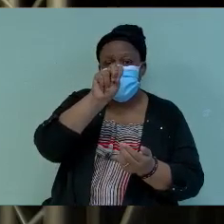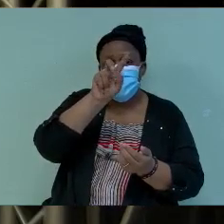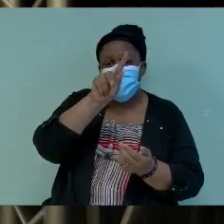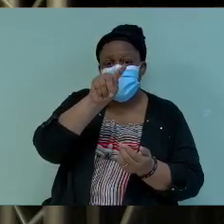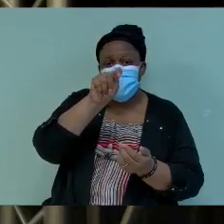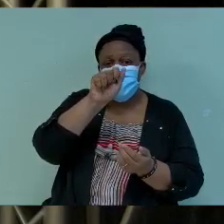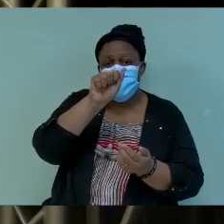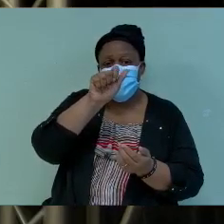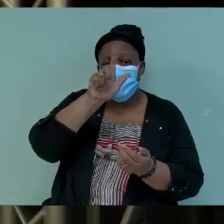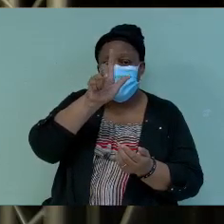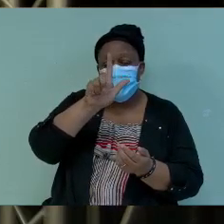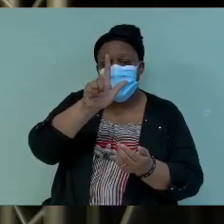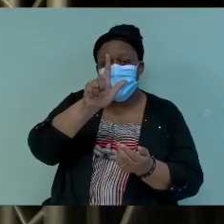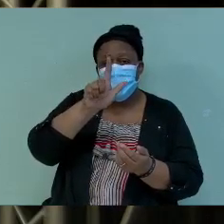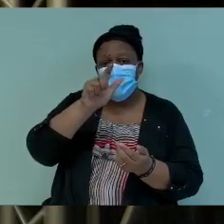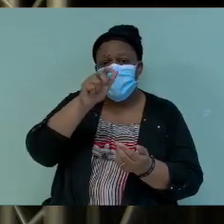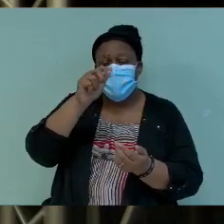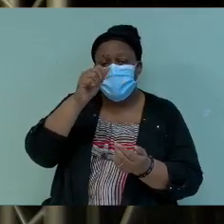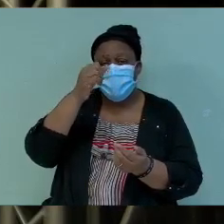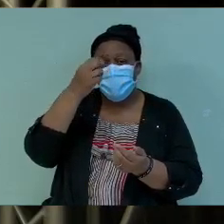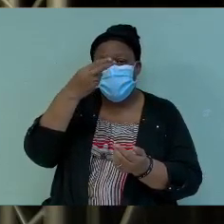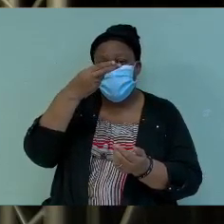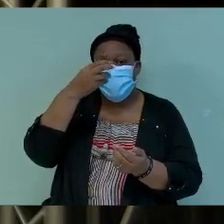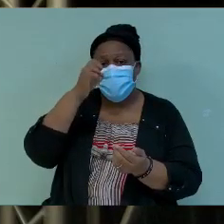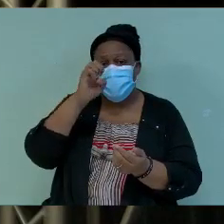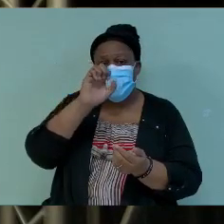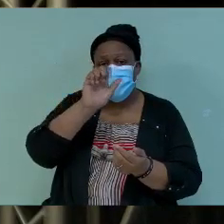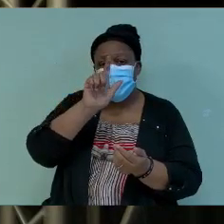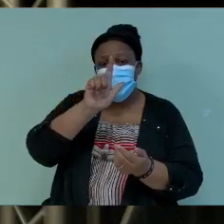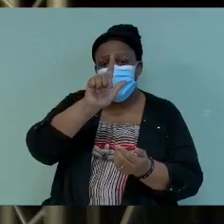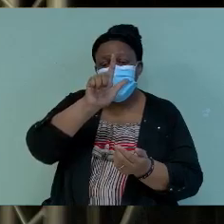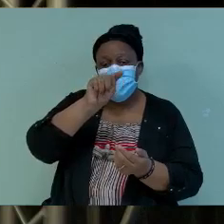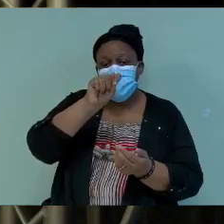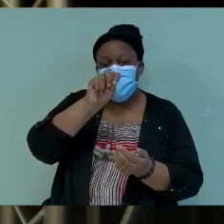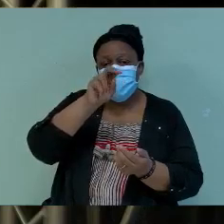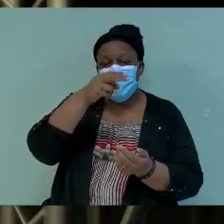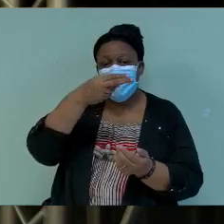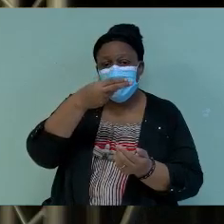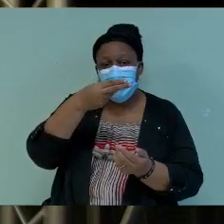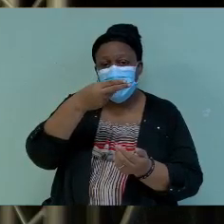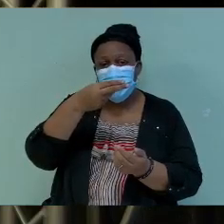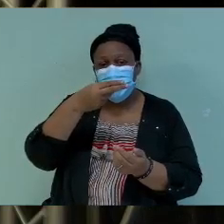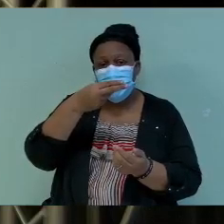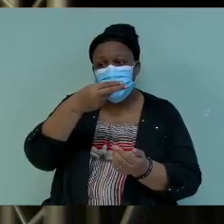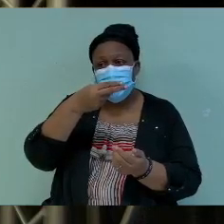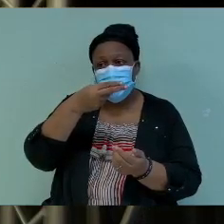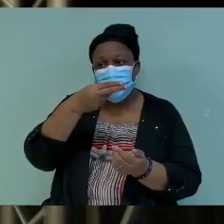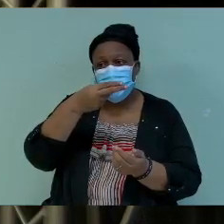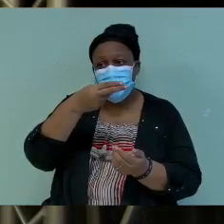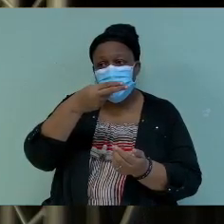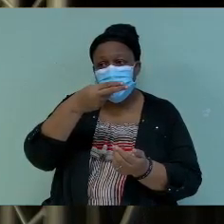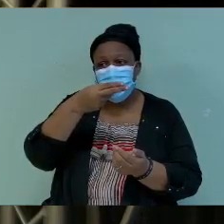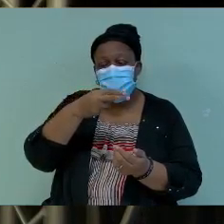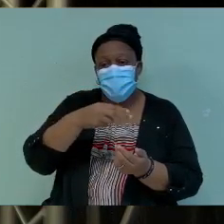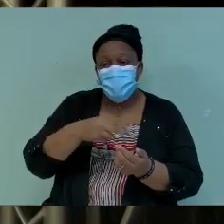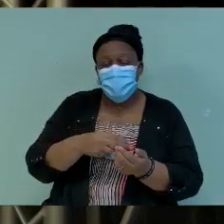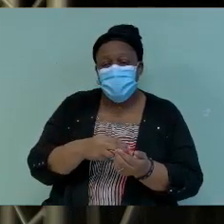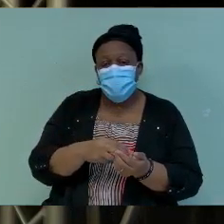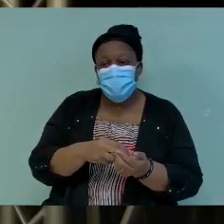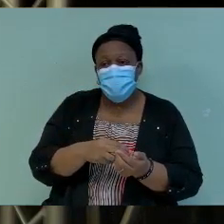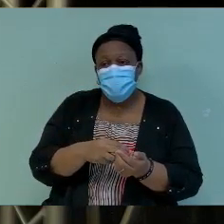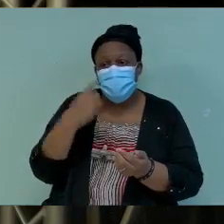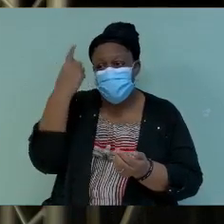boost your mental health and how to cope with stress and anxiety associated with the COVID-19